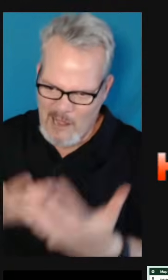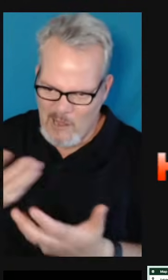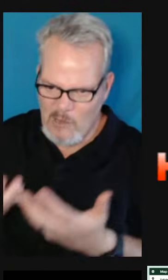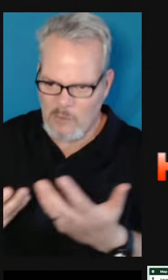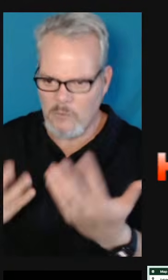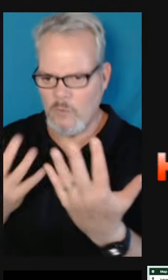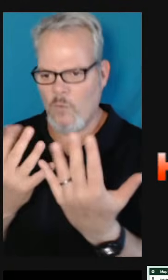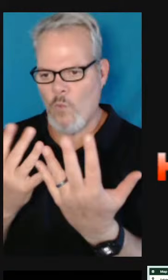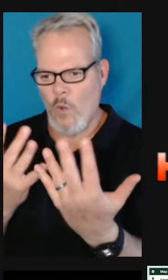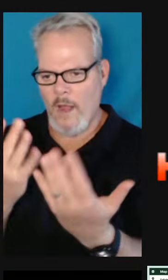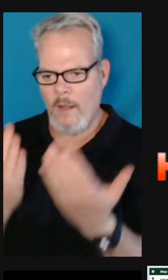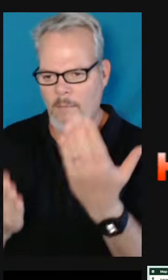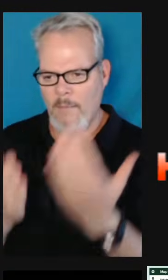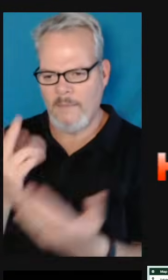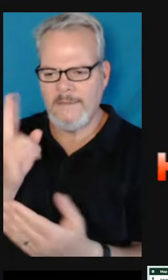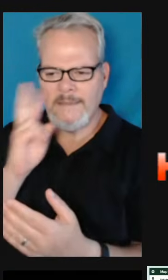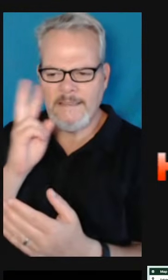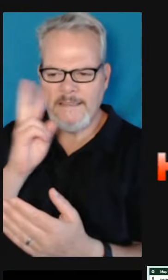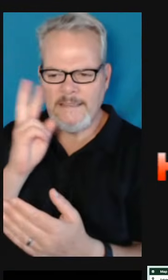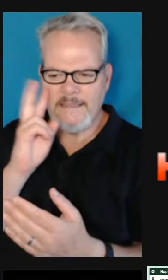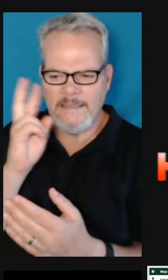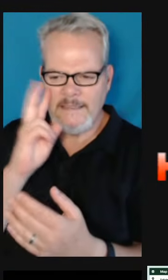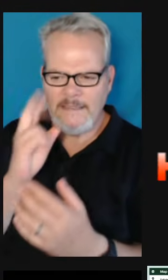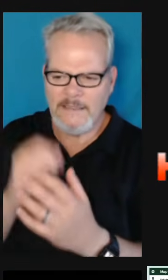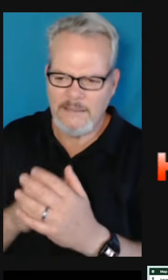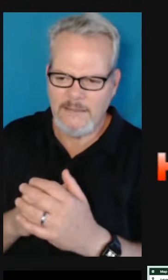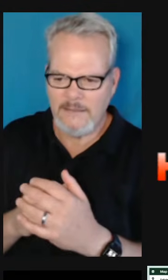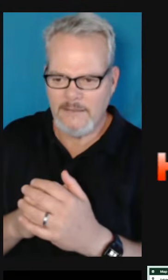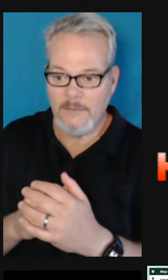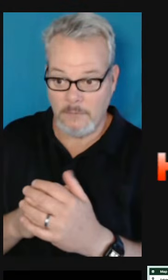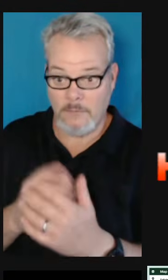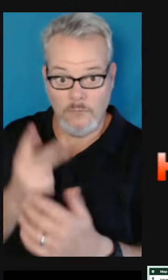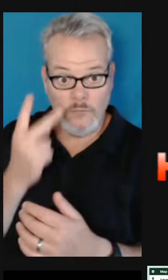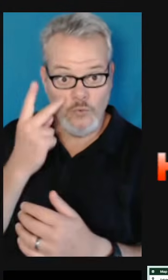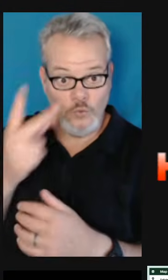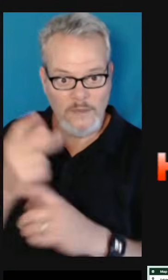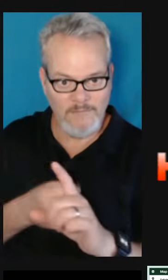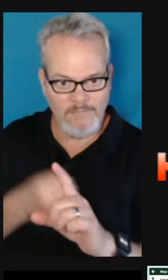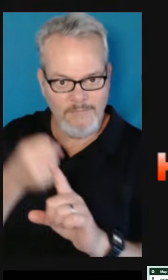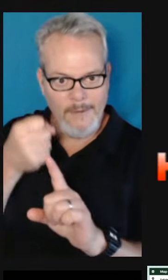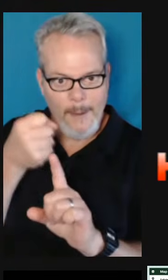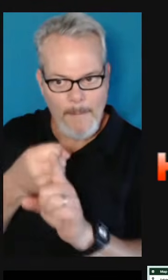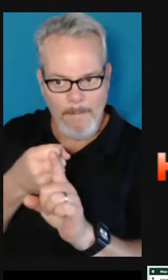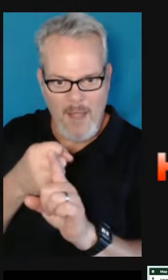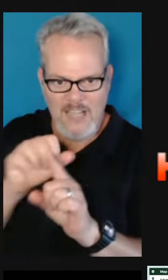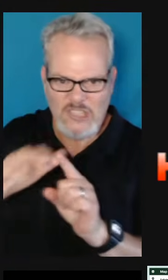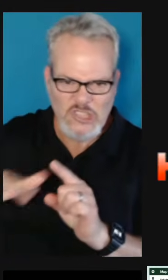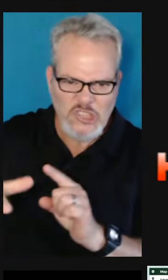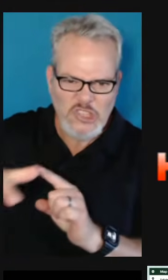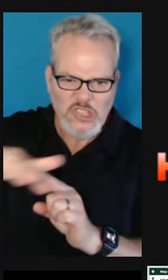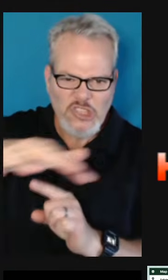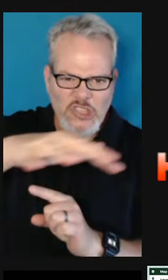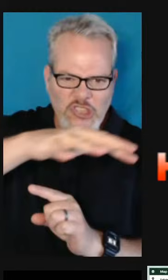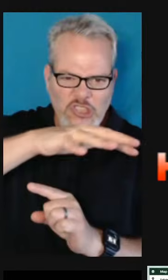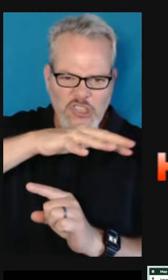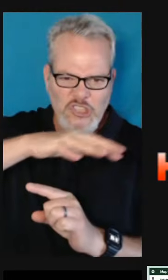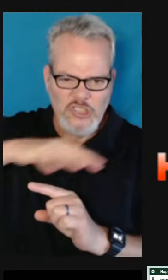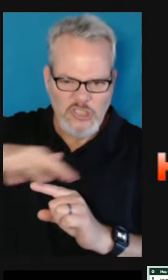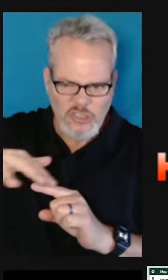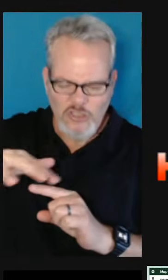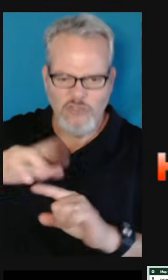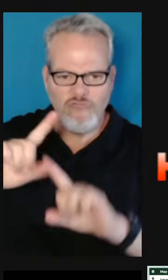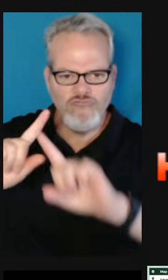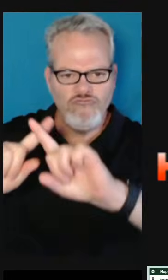Give it a chance here. And you can see the impacts across various parts of